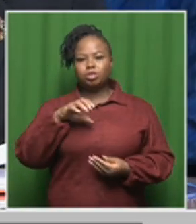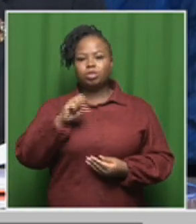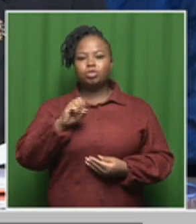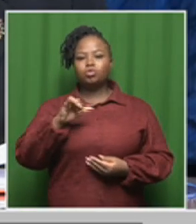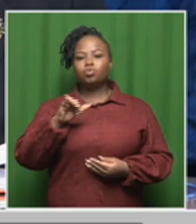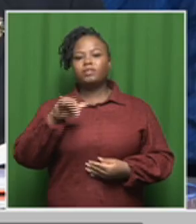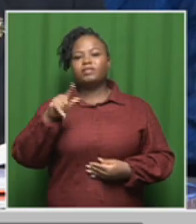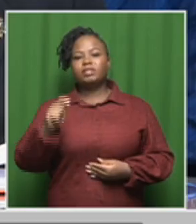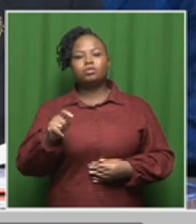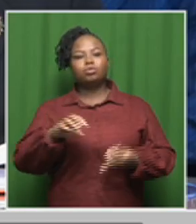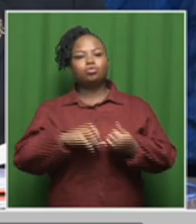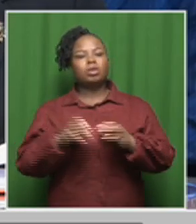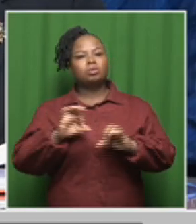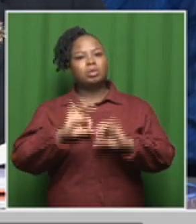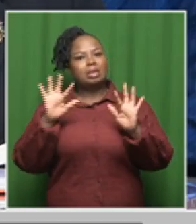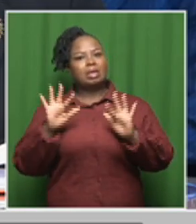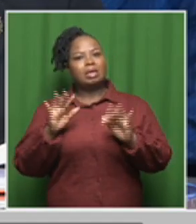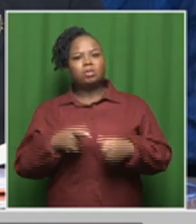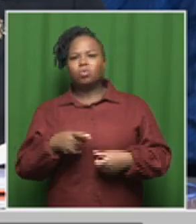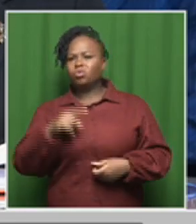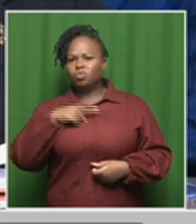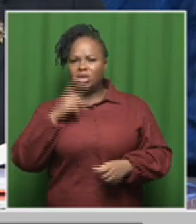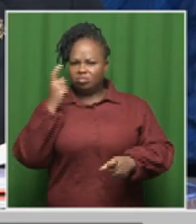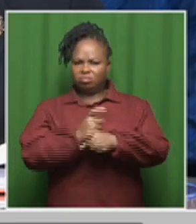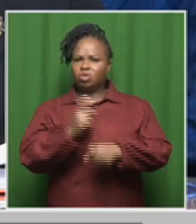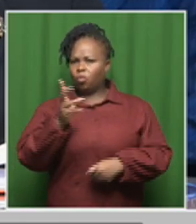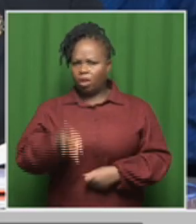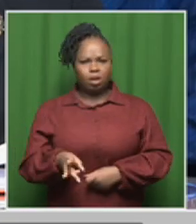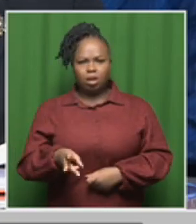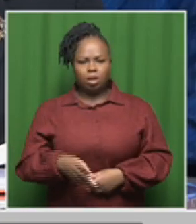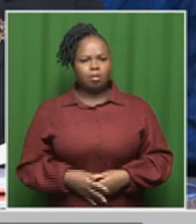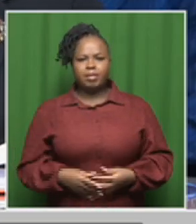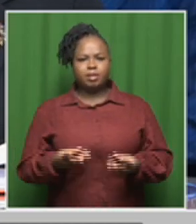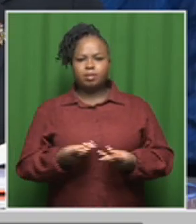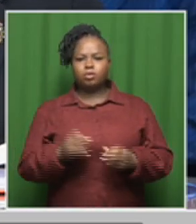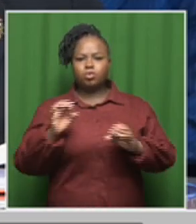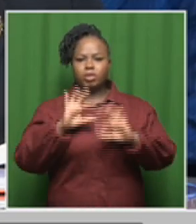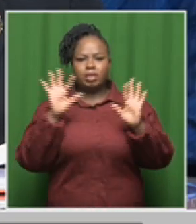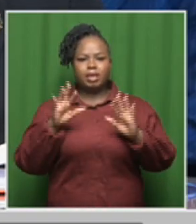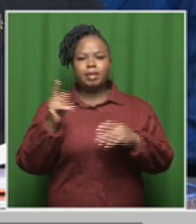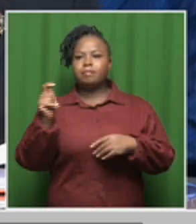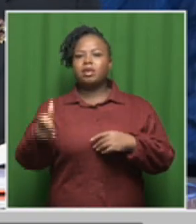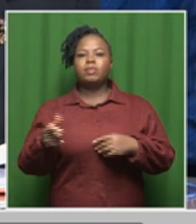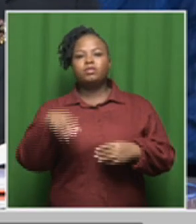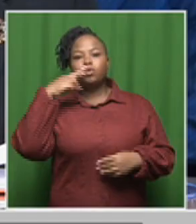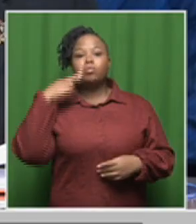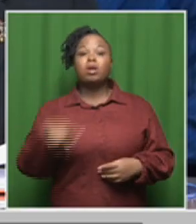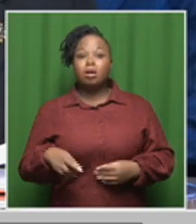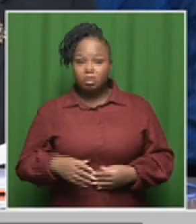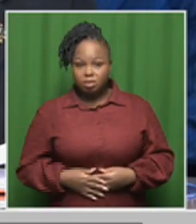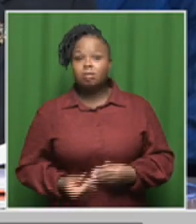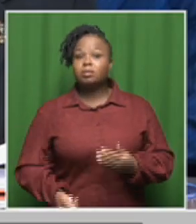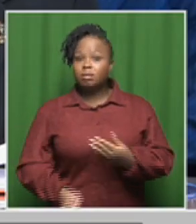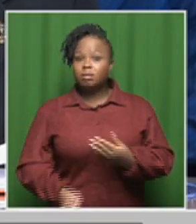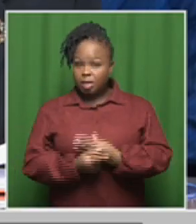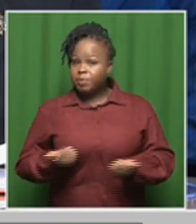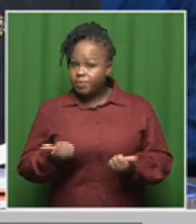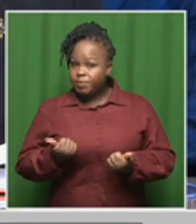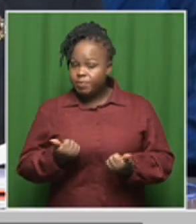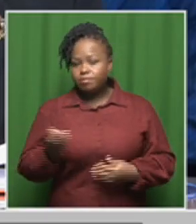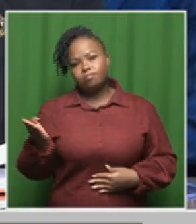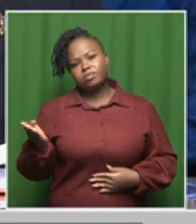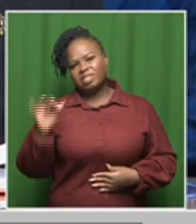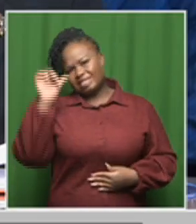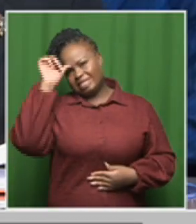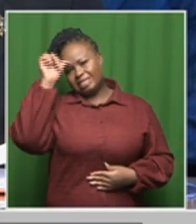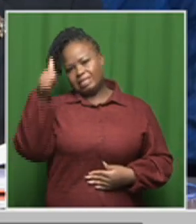clear those payments, and SWIFT will refuse to clear the payments of Russia. And it has been happening already.